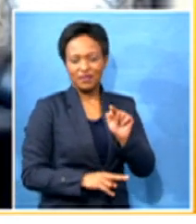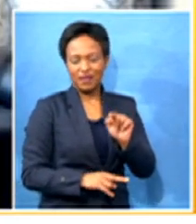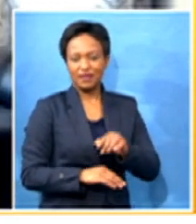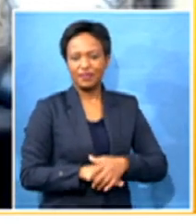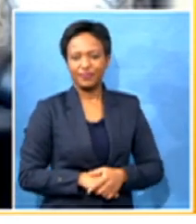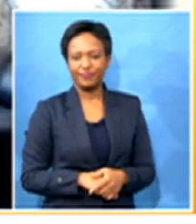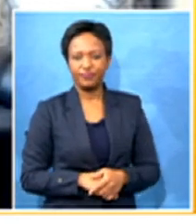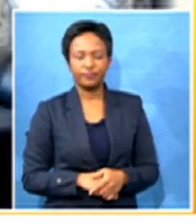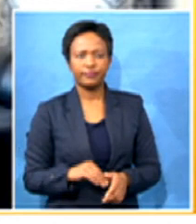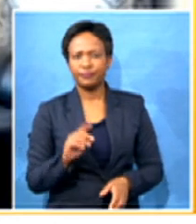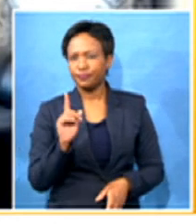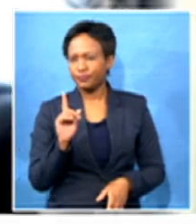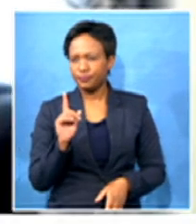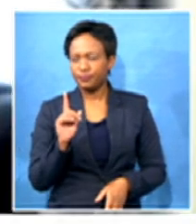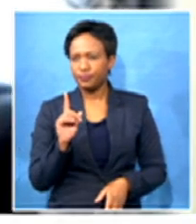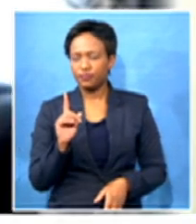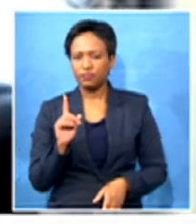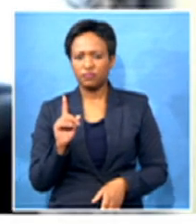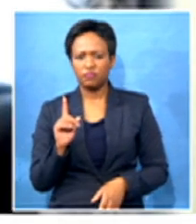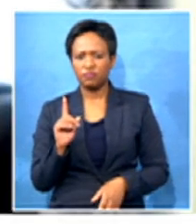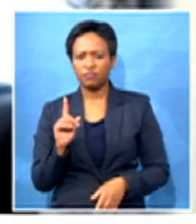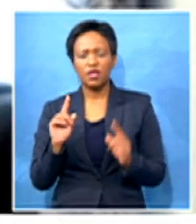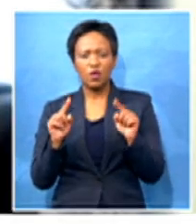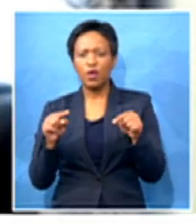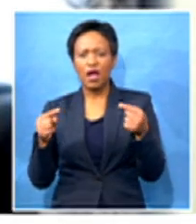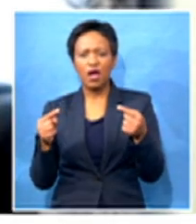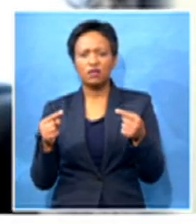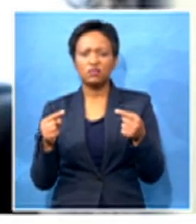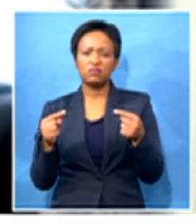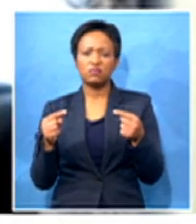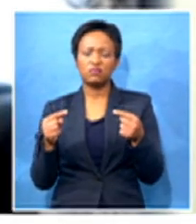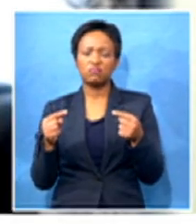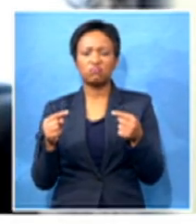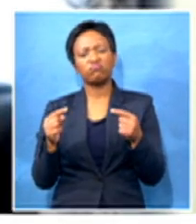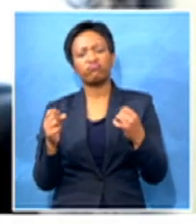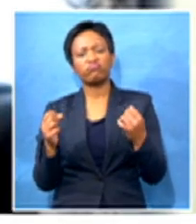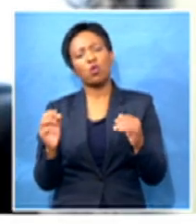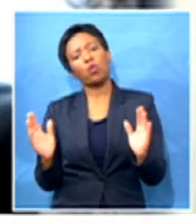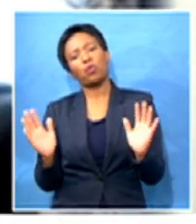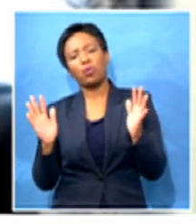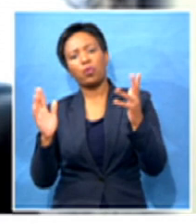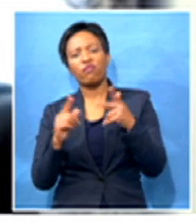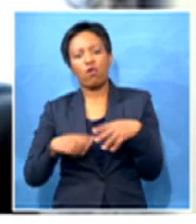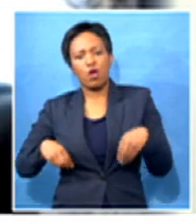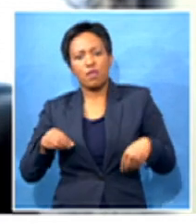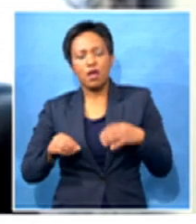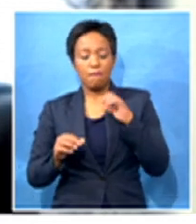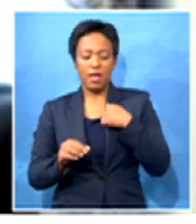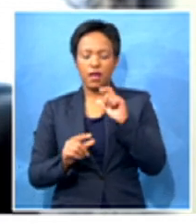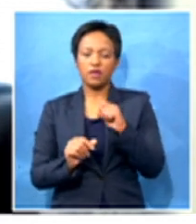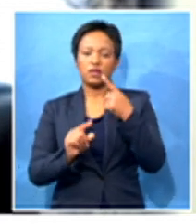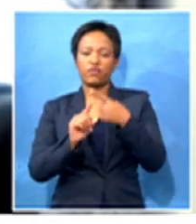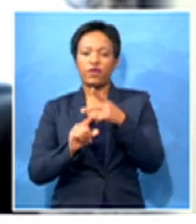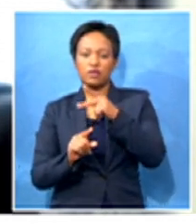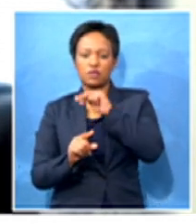We can't condone corruption as the executive of KwaZulu-Natal, led